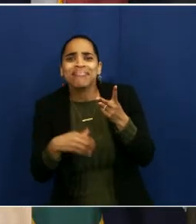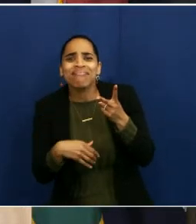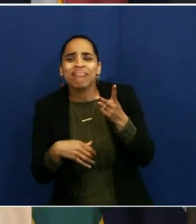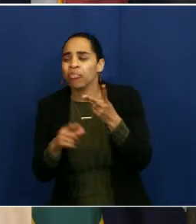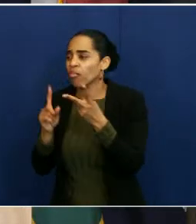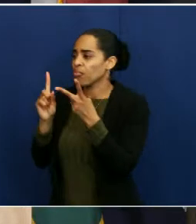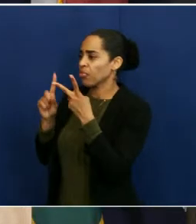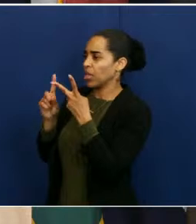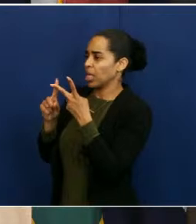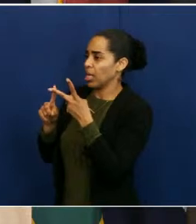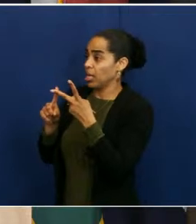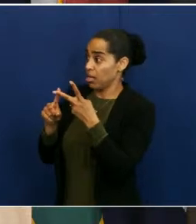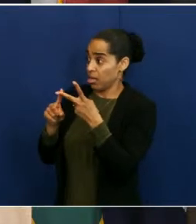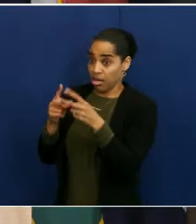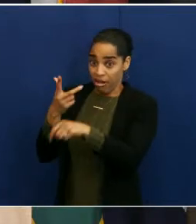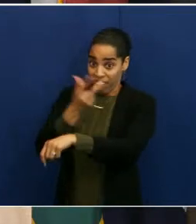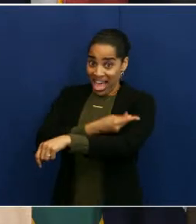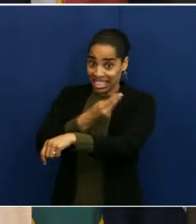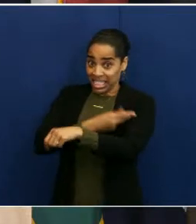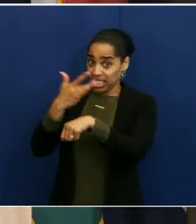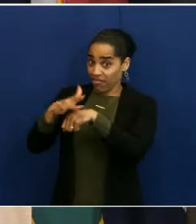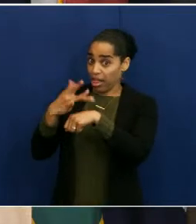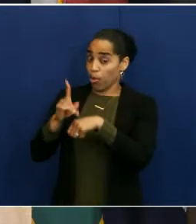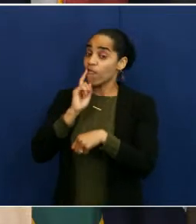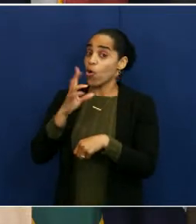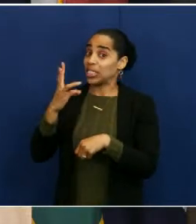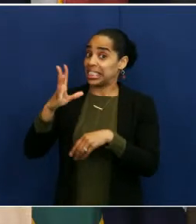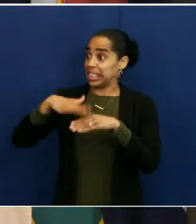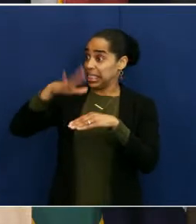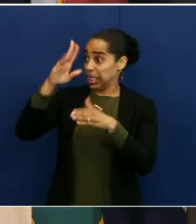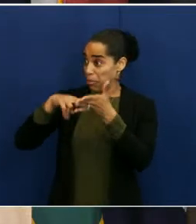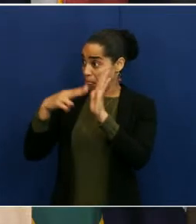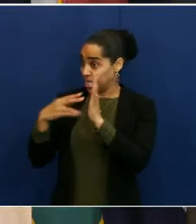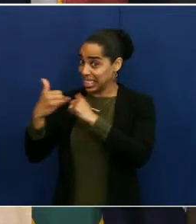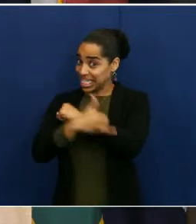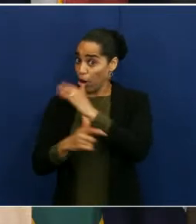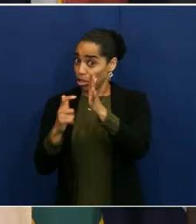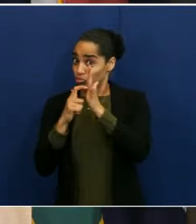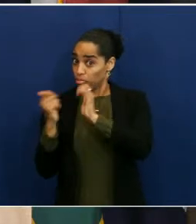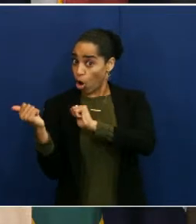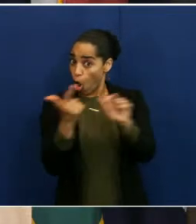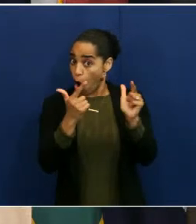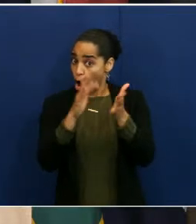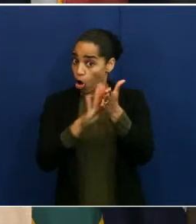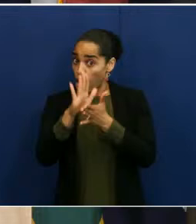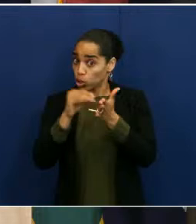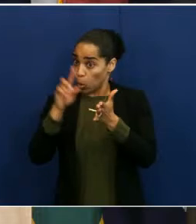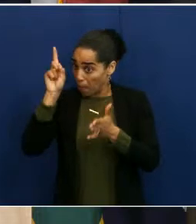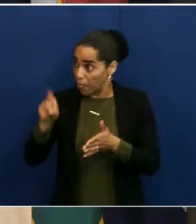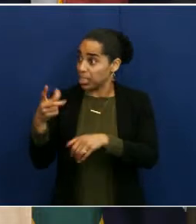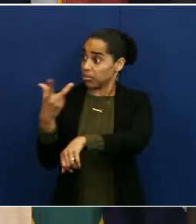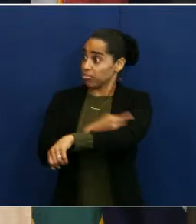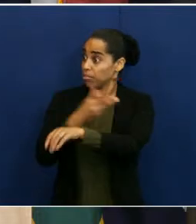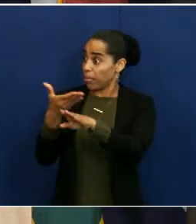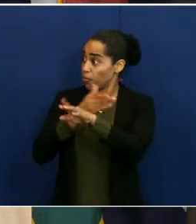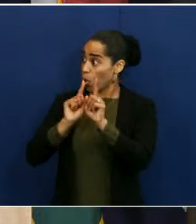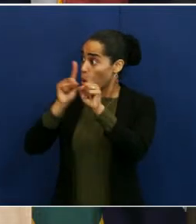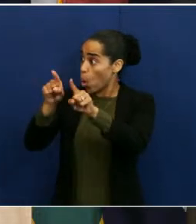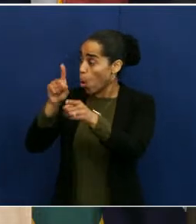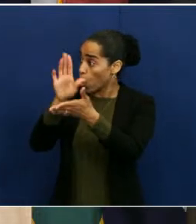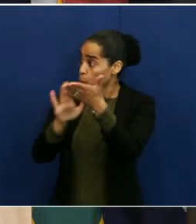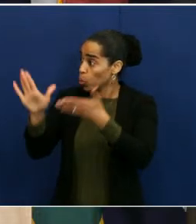if, now that the vaccines are available to all age groups, would the county recommend requiring vaccines for college students?